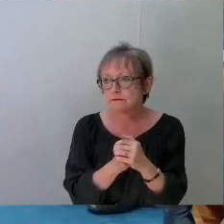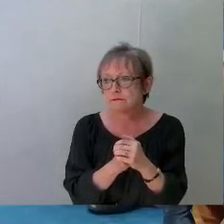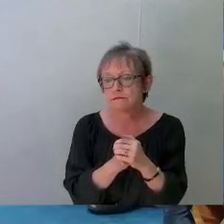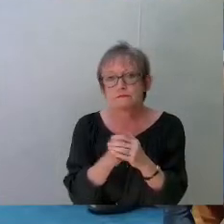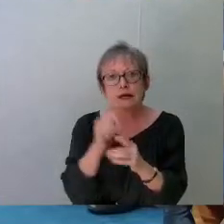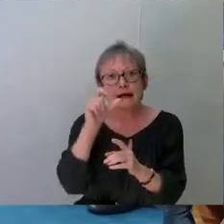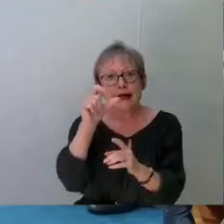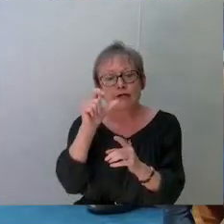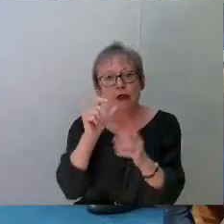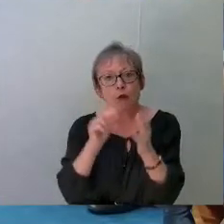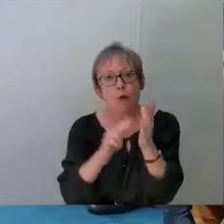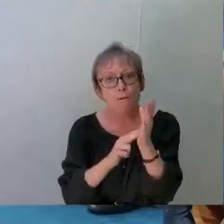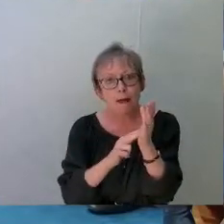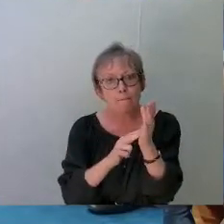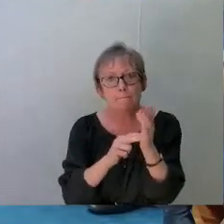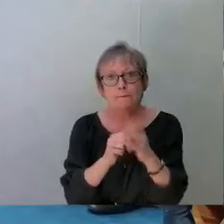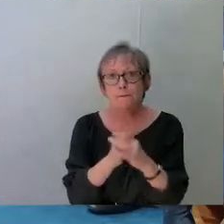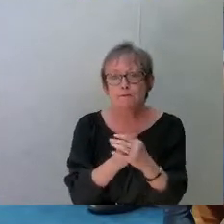Catherine Orpin.